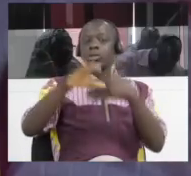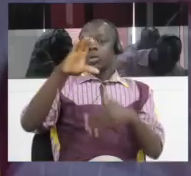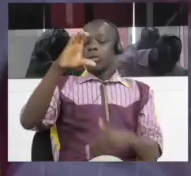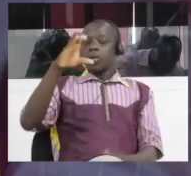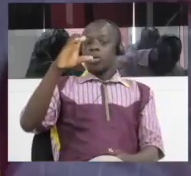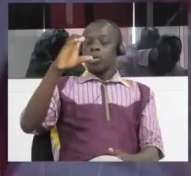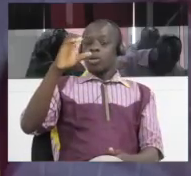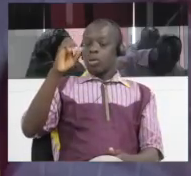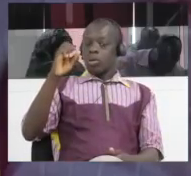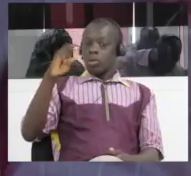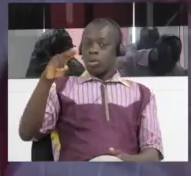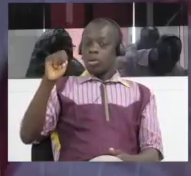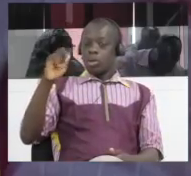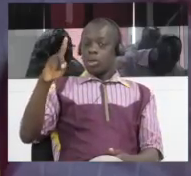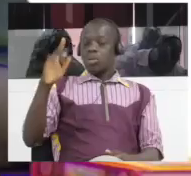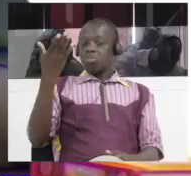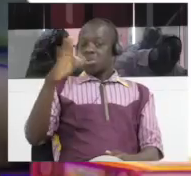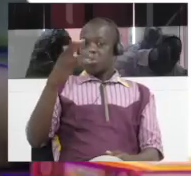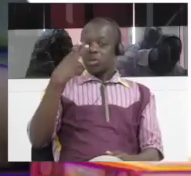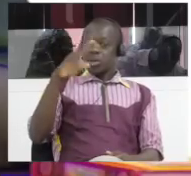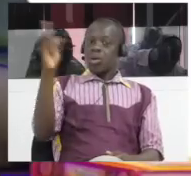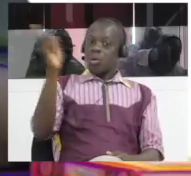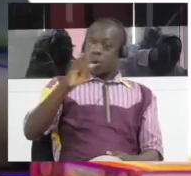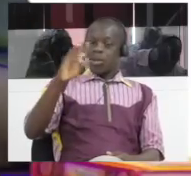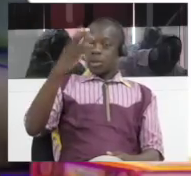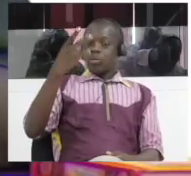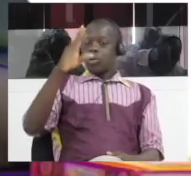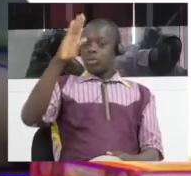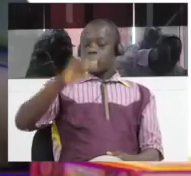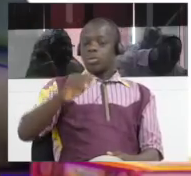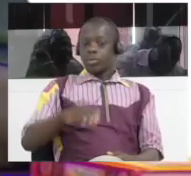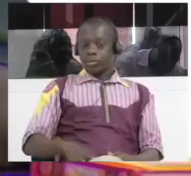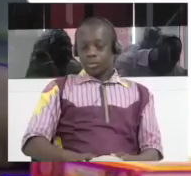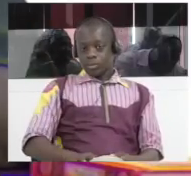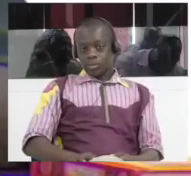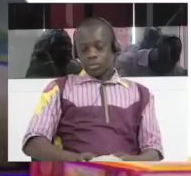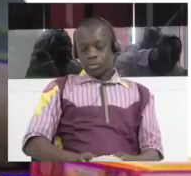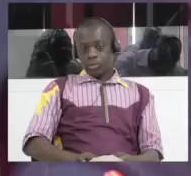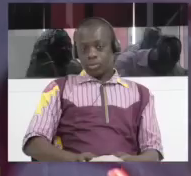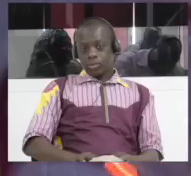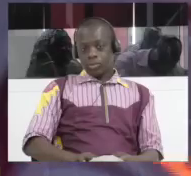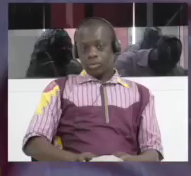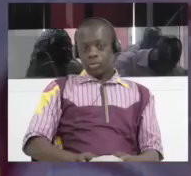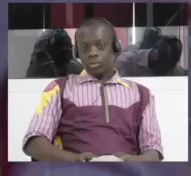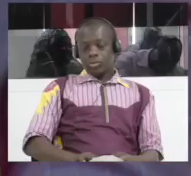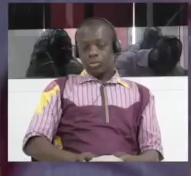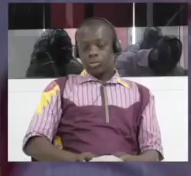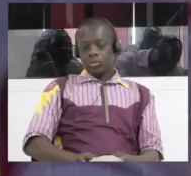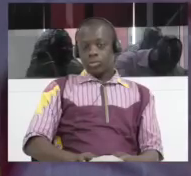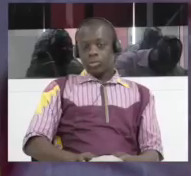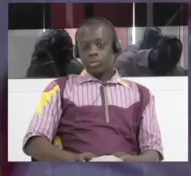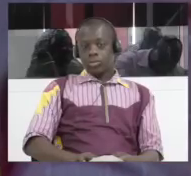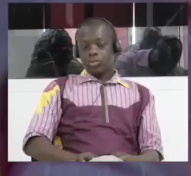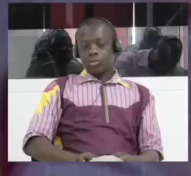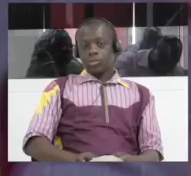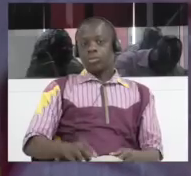of these colonels and maybe see what else can we do. The people